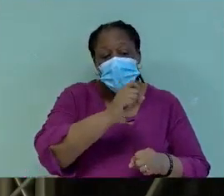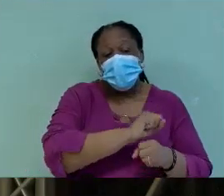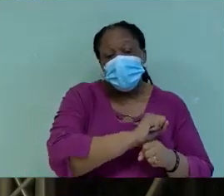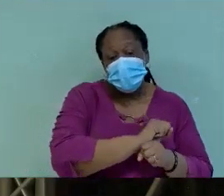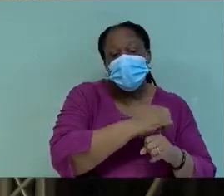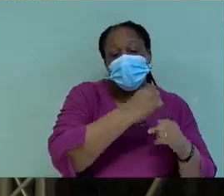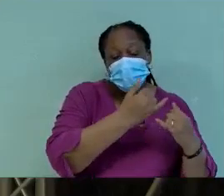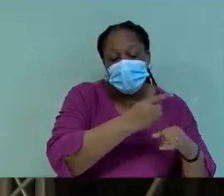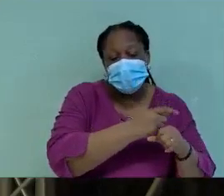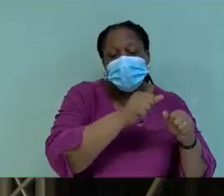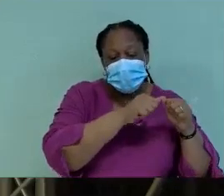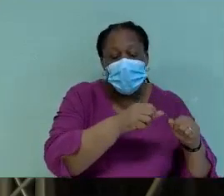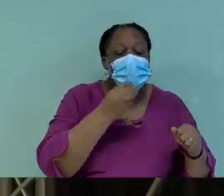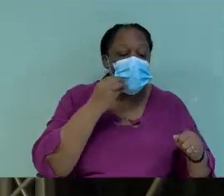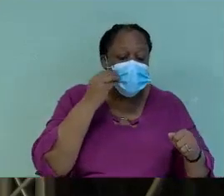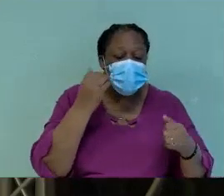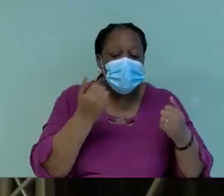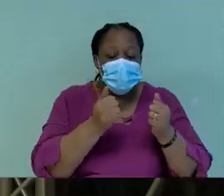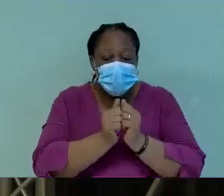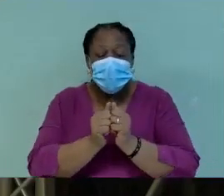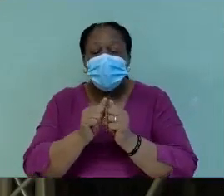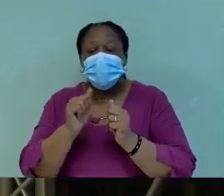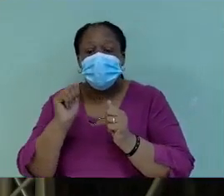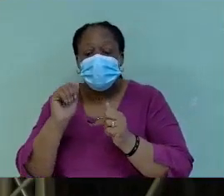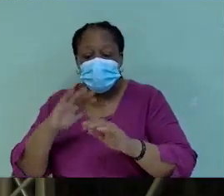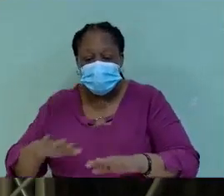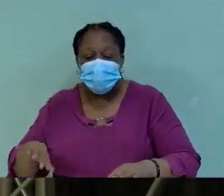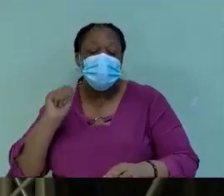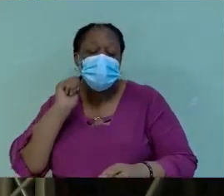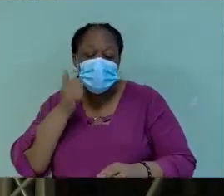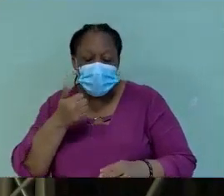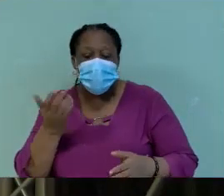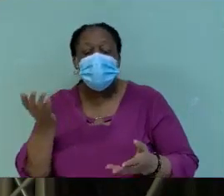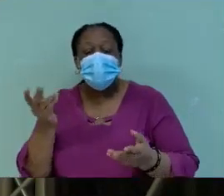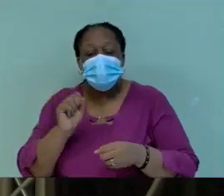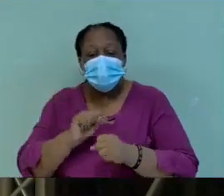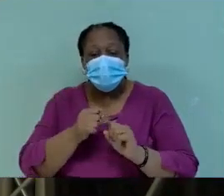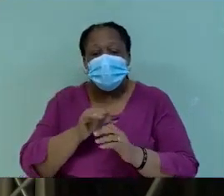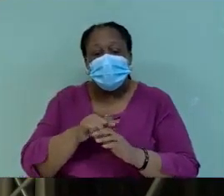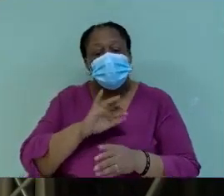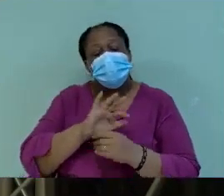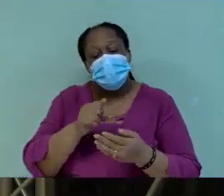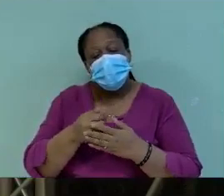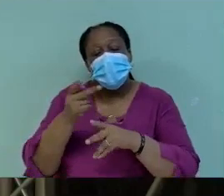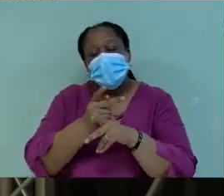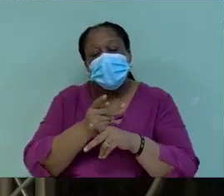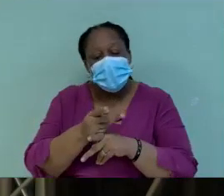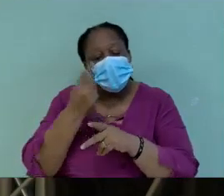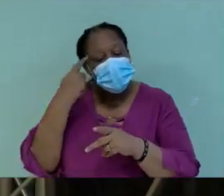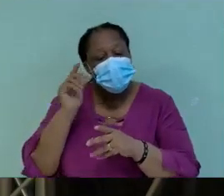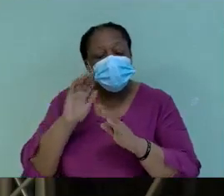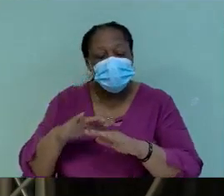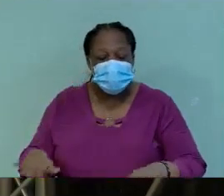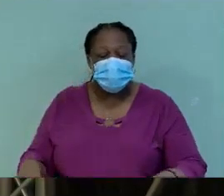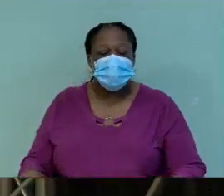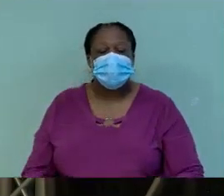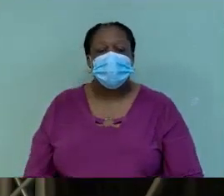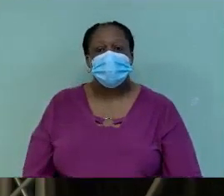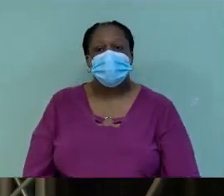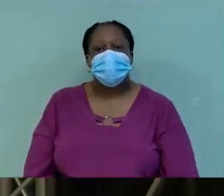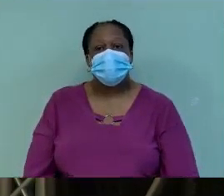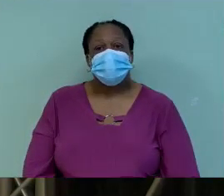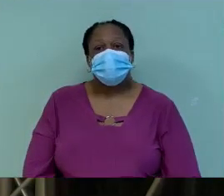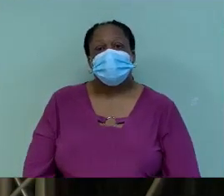working while they are also managing caring responsibilities. Another question, what